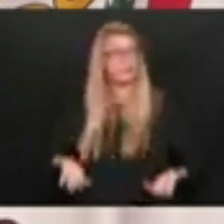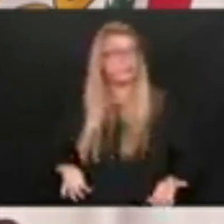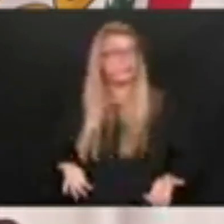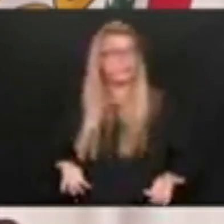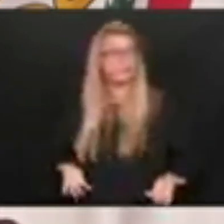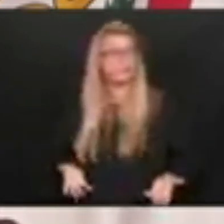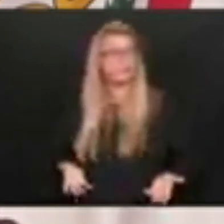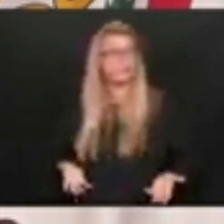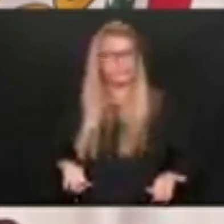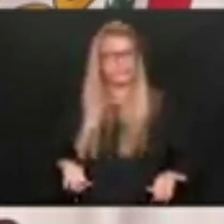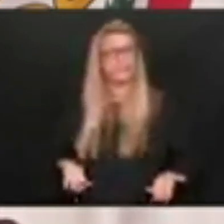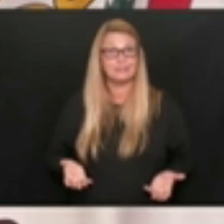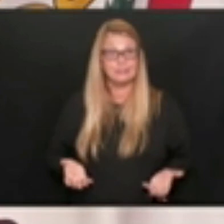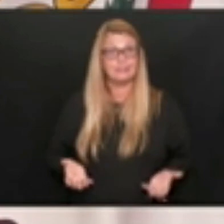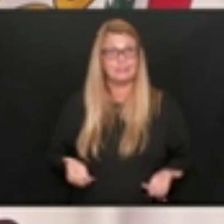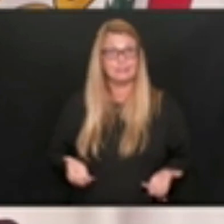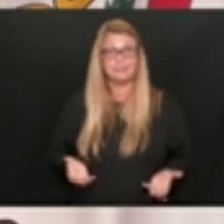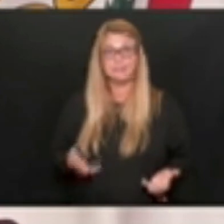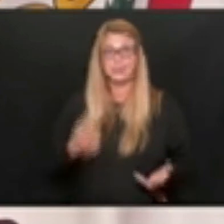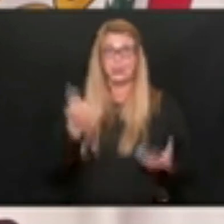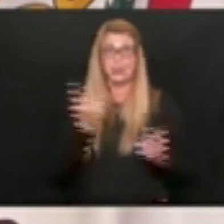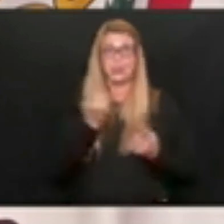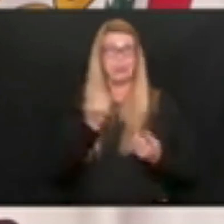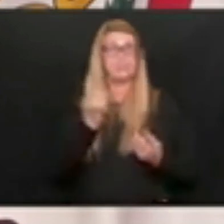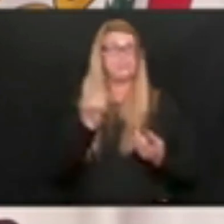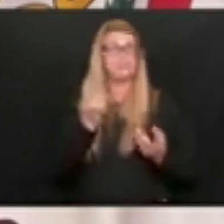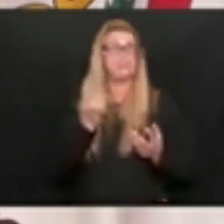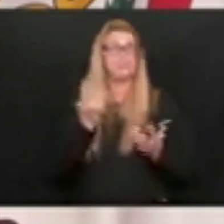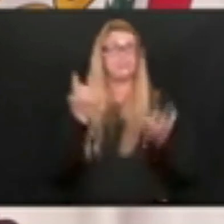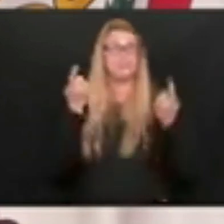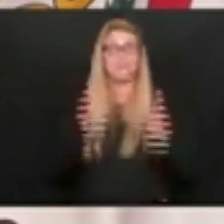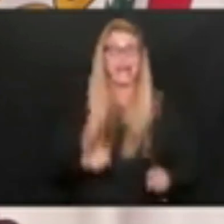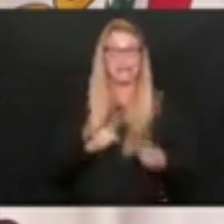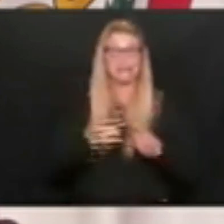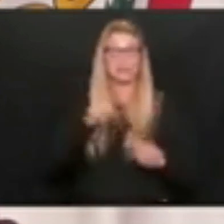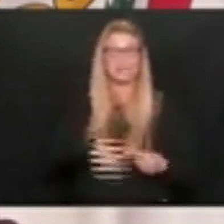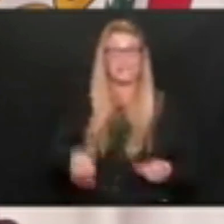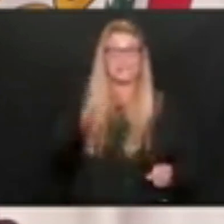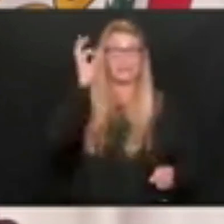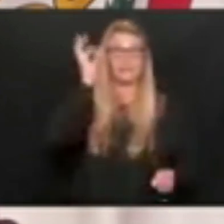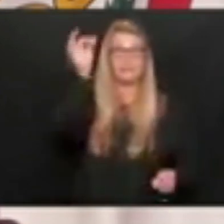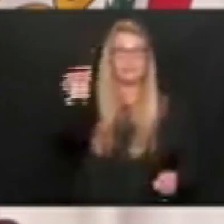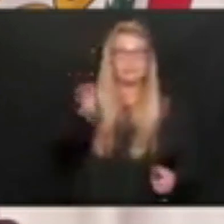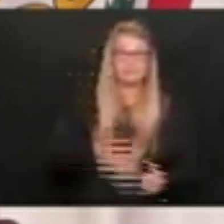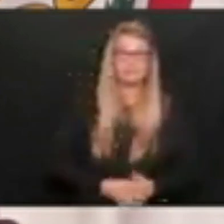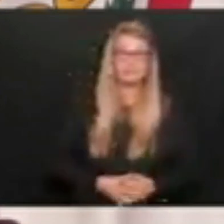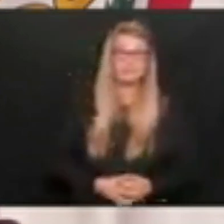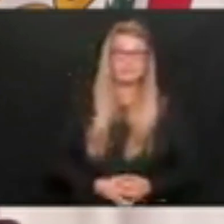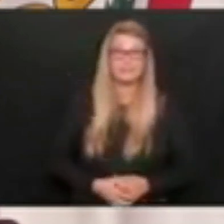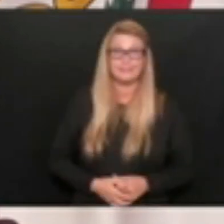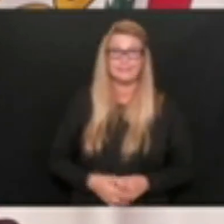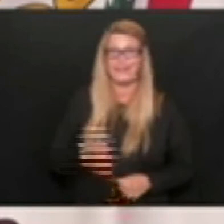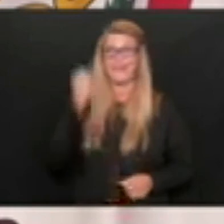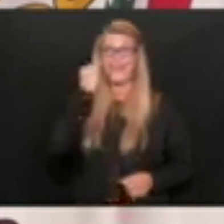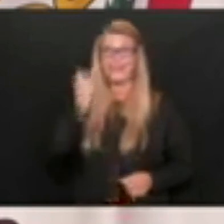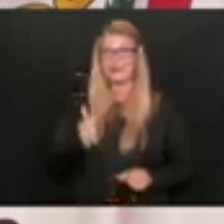absolutely some boogeyman thing. You know, if they don't get the